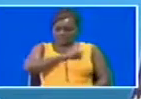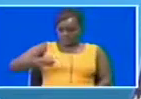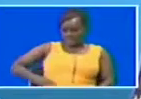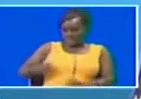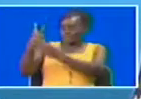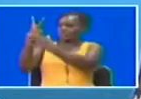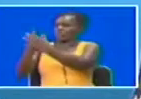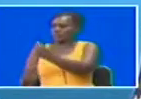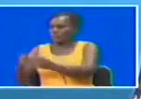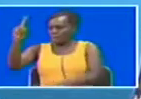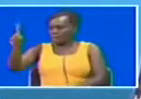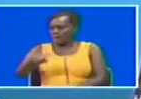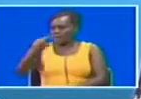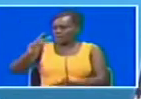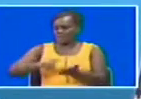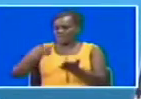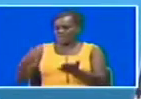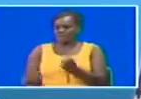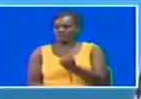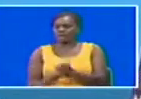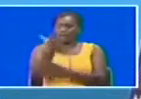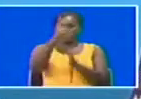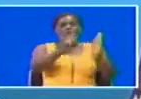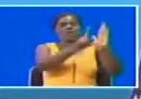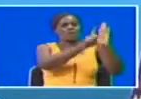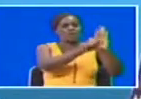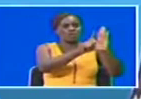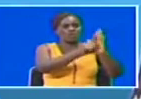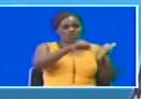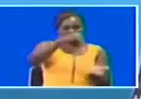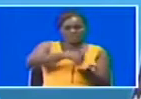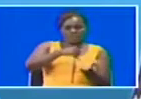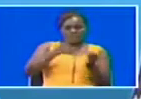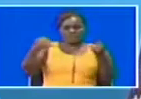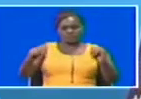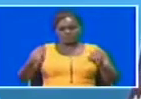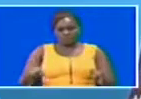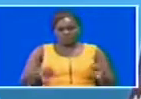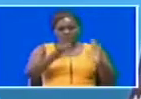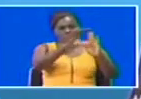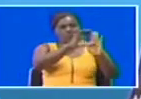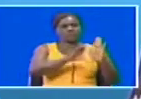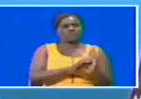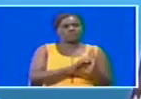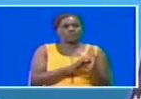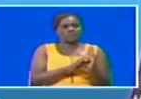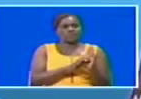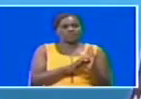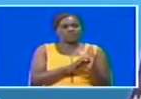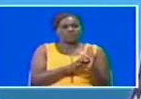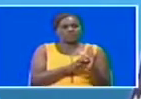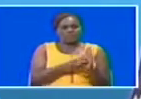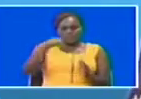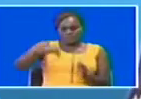are guilty of failing to enact the legislations that will implement the Constitution. The verdict was read this morning at the